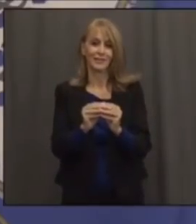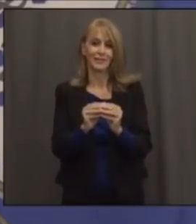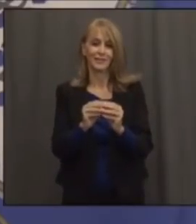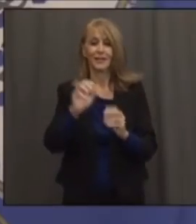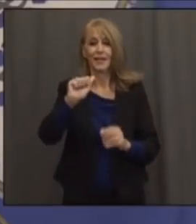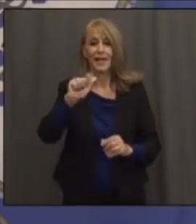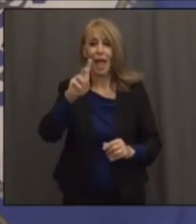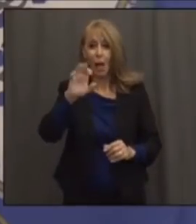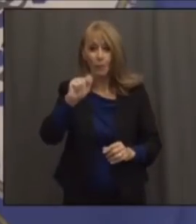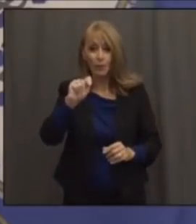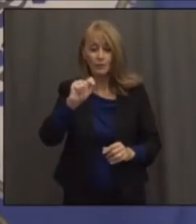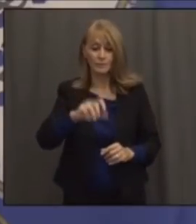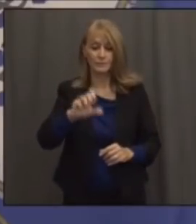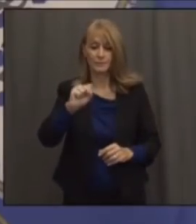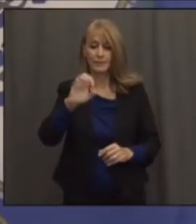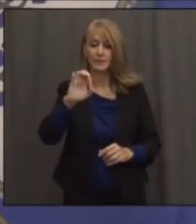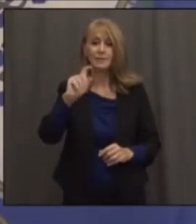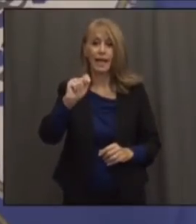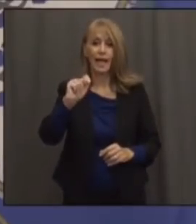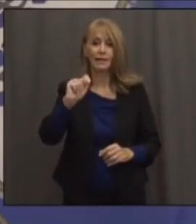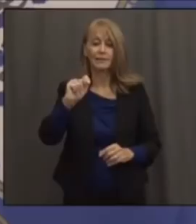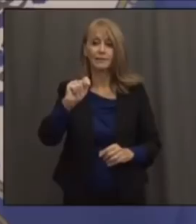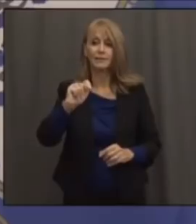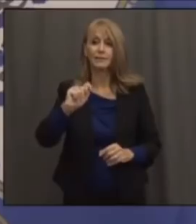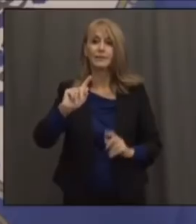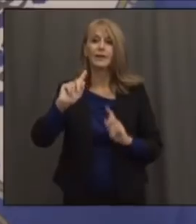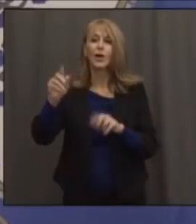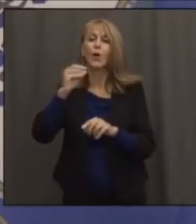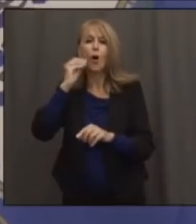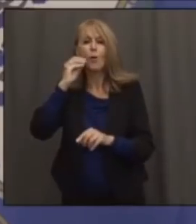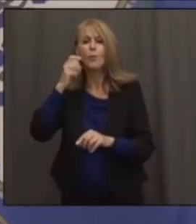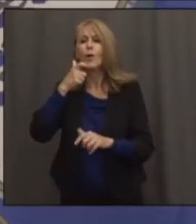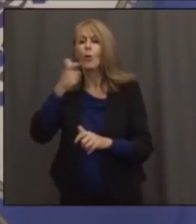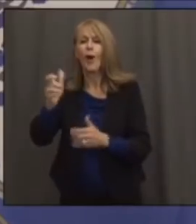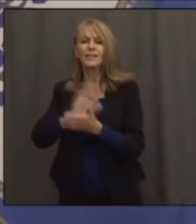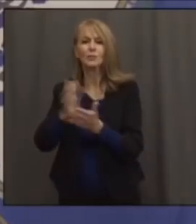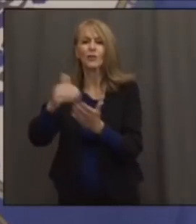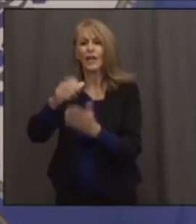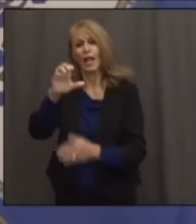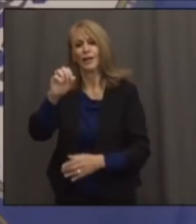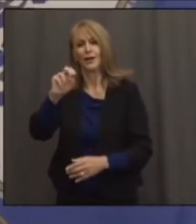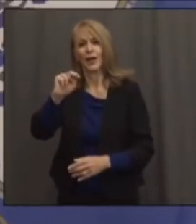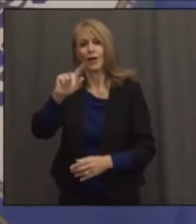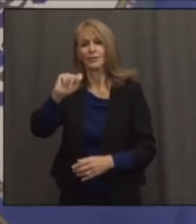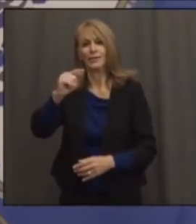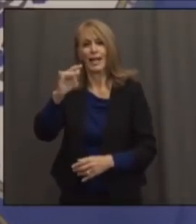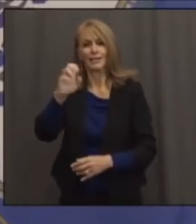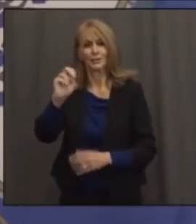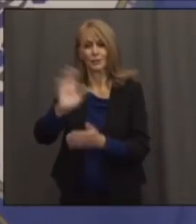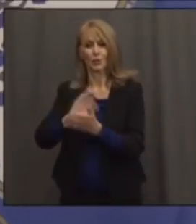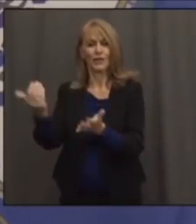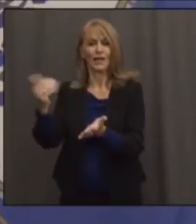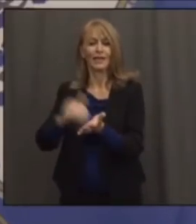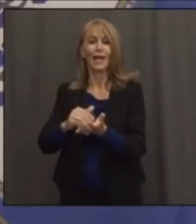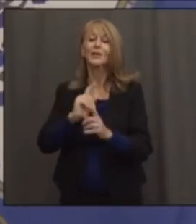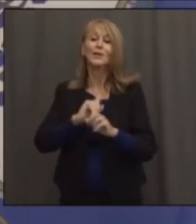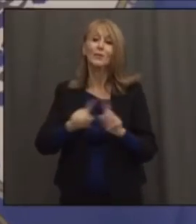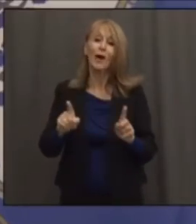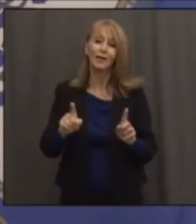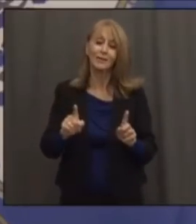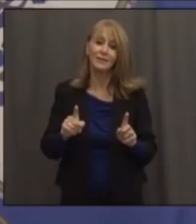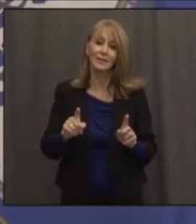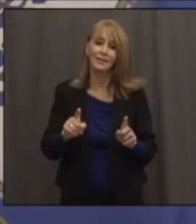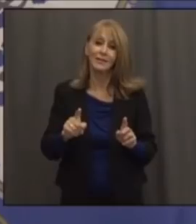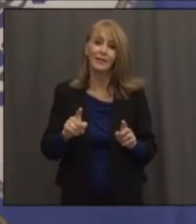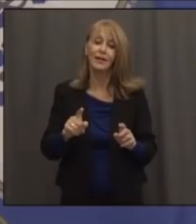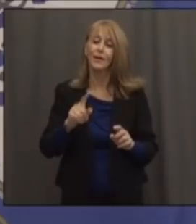Albert and Scott, go home. You can go watch Contagion again if you want, Scott. But I owe you guys a real